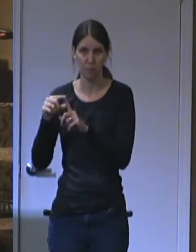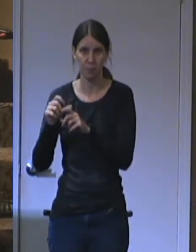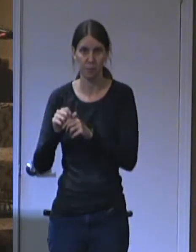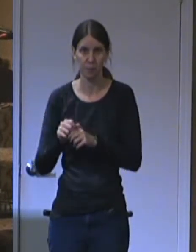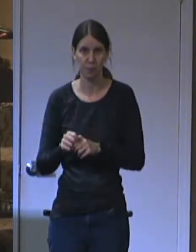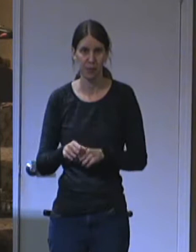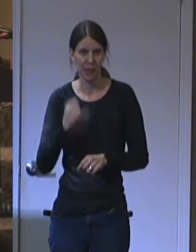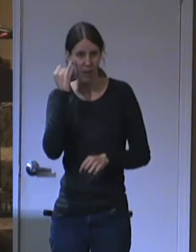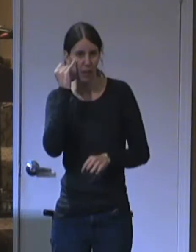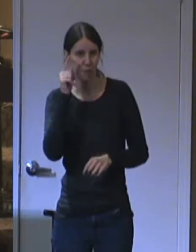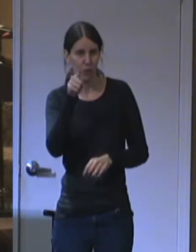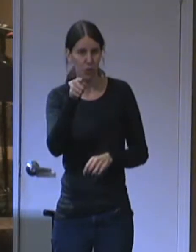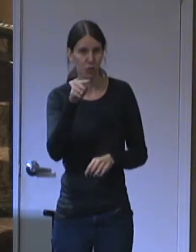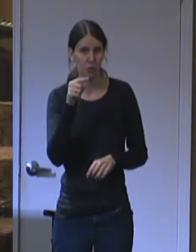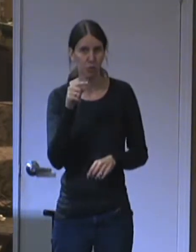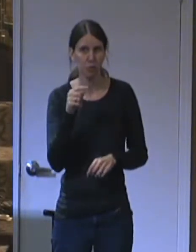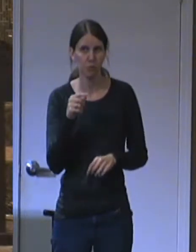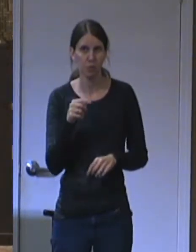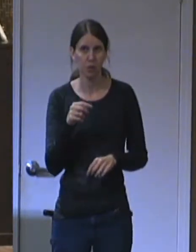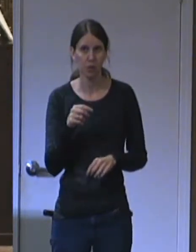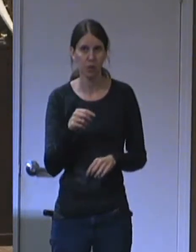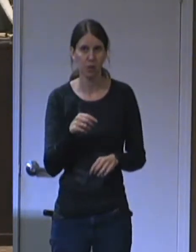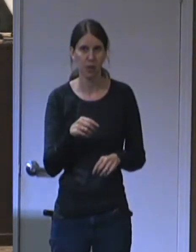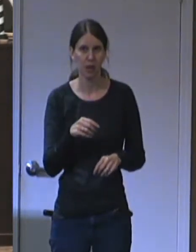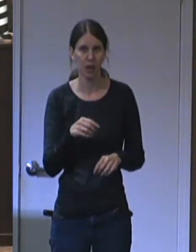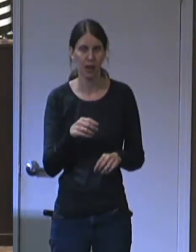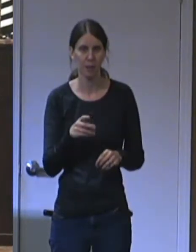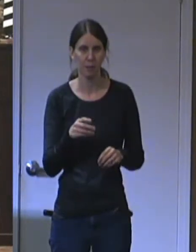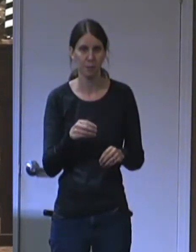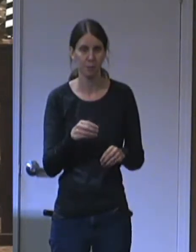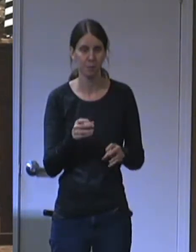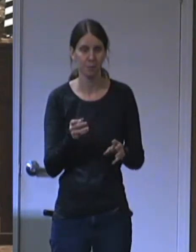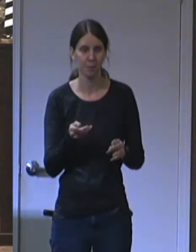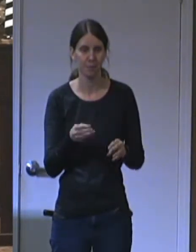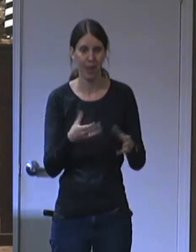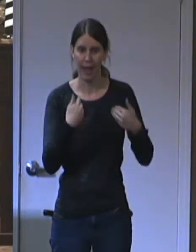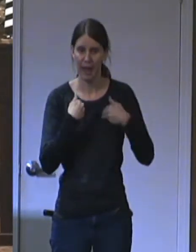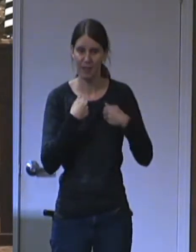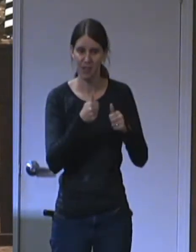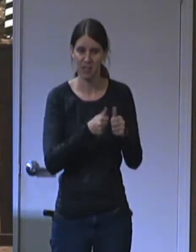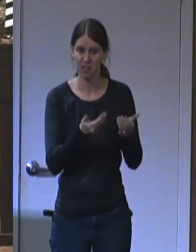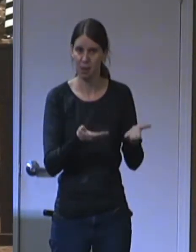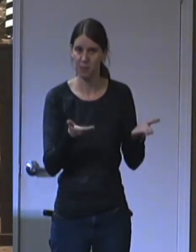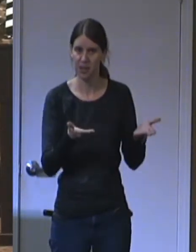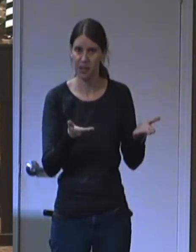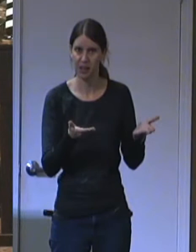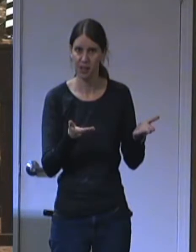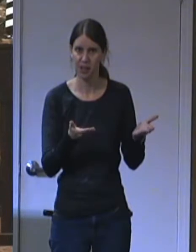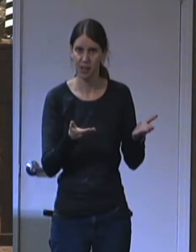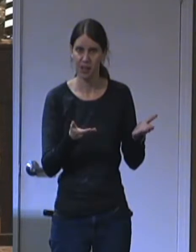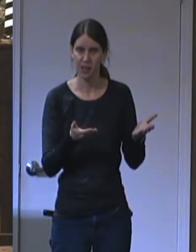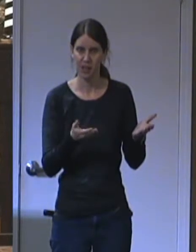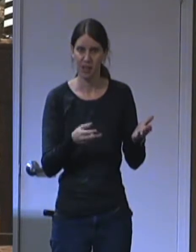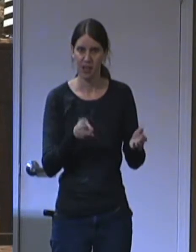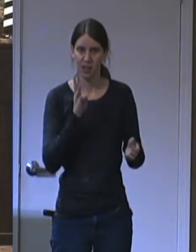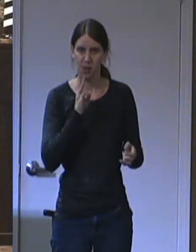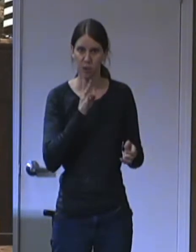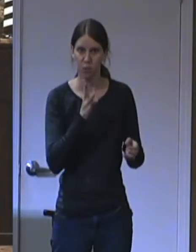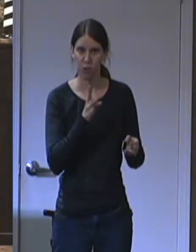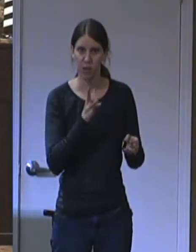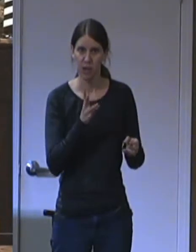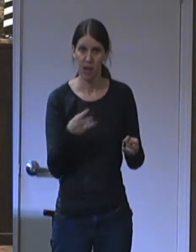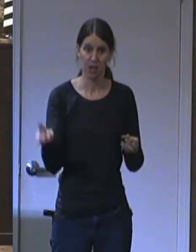if you take something, even if it's concentrated, and you put it in a container, and then you start to add other things